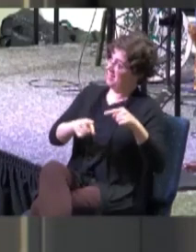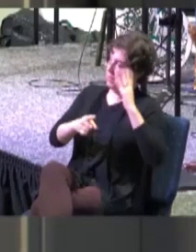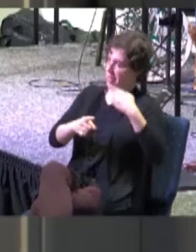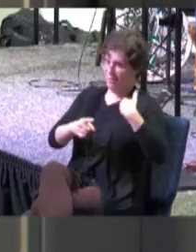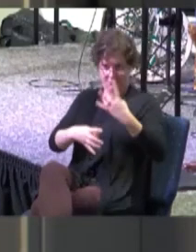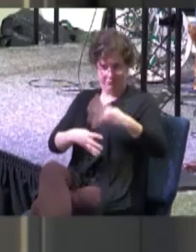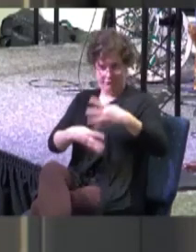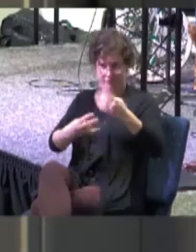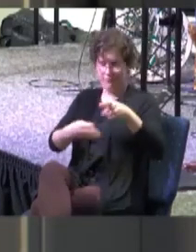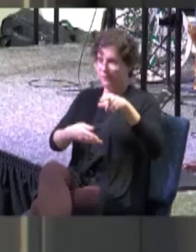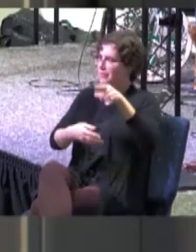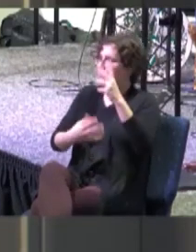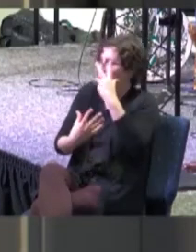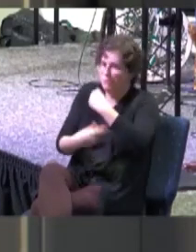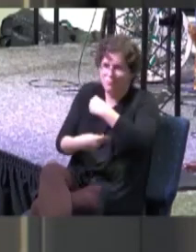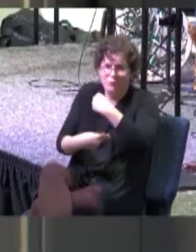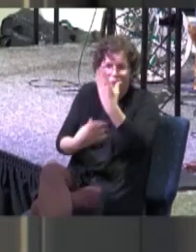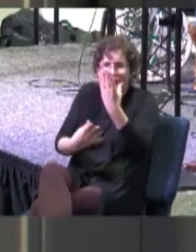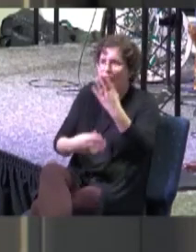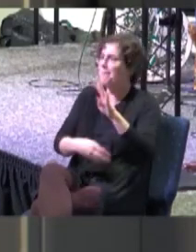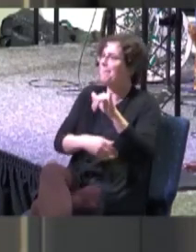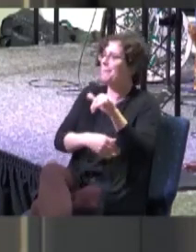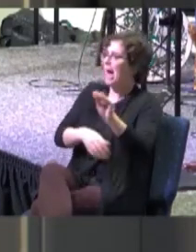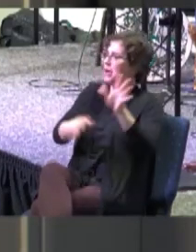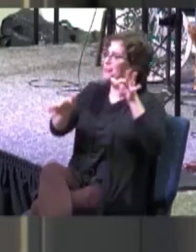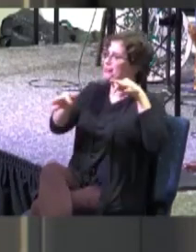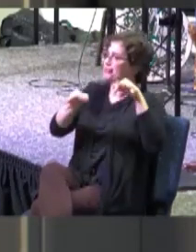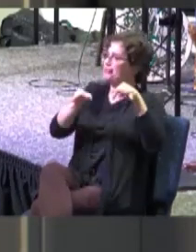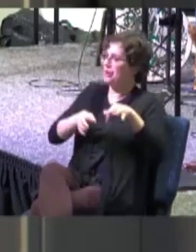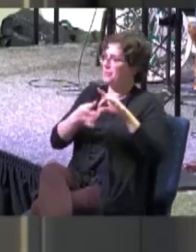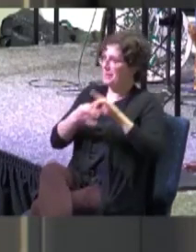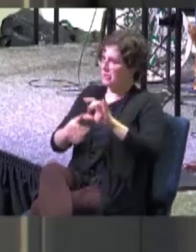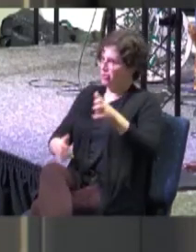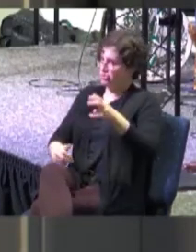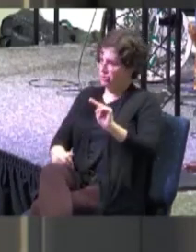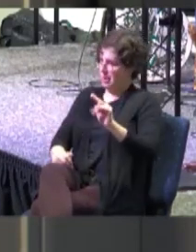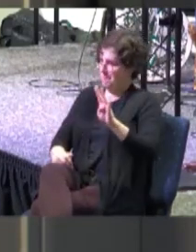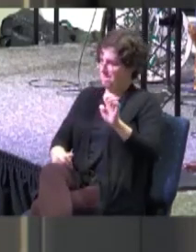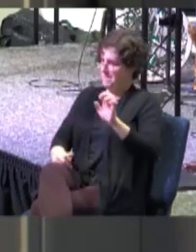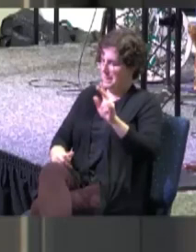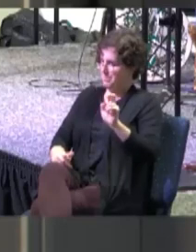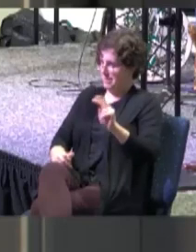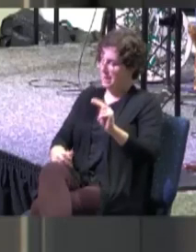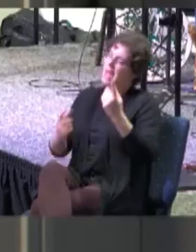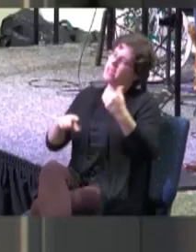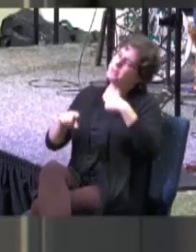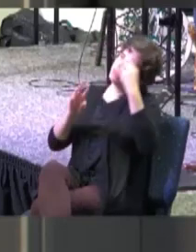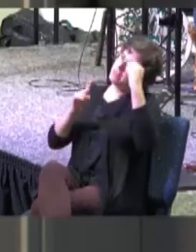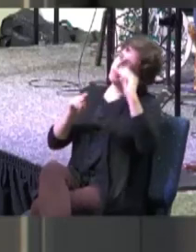really beautiful biography history about John Beekman. As we think about our theme,